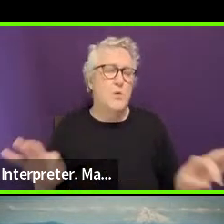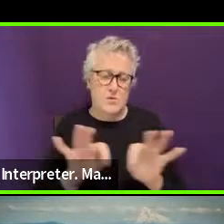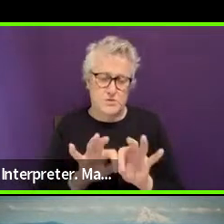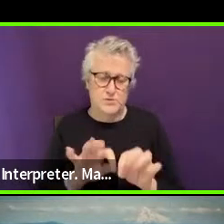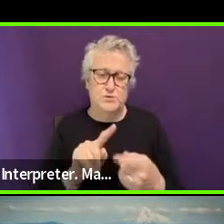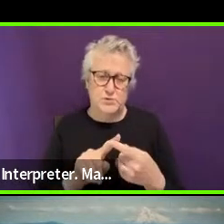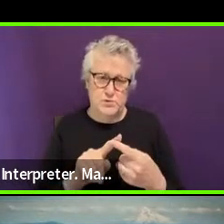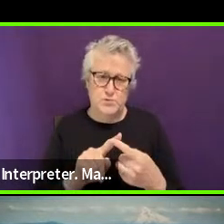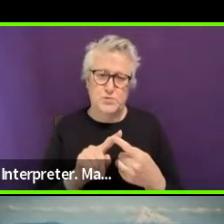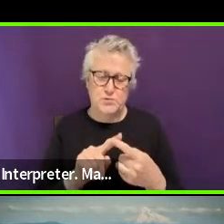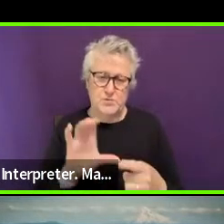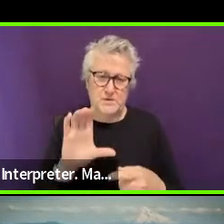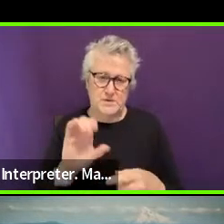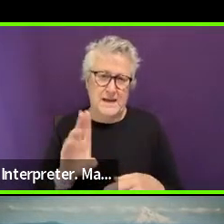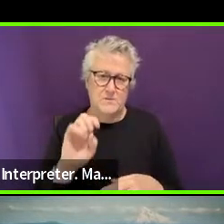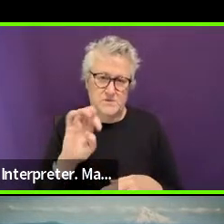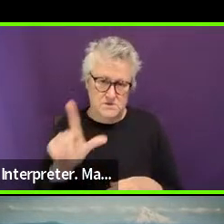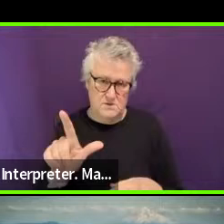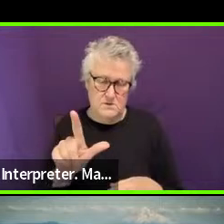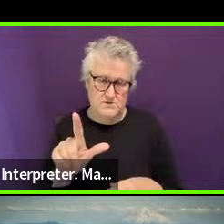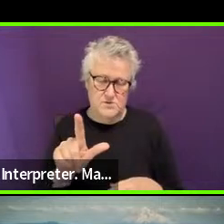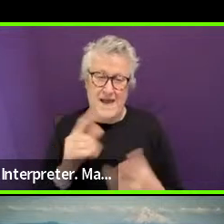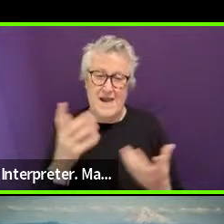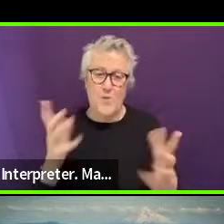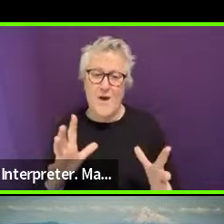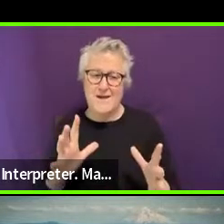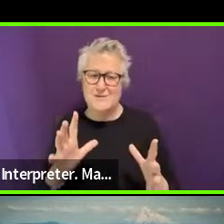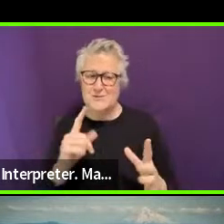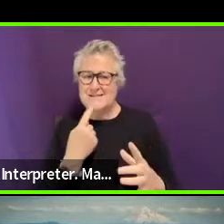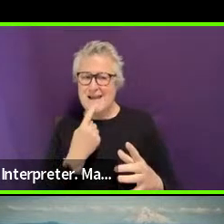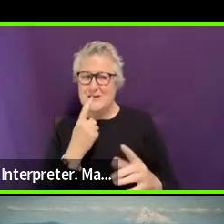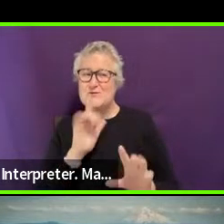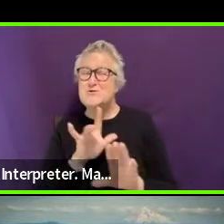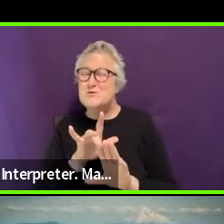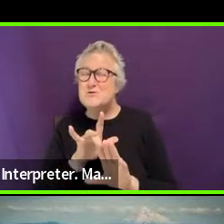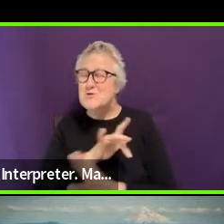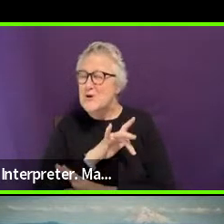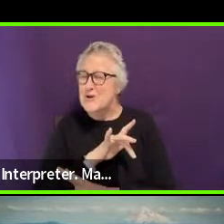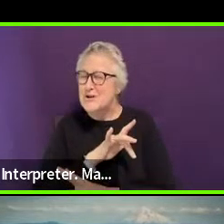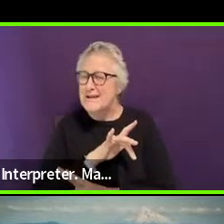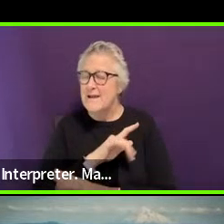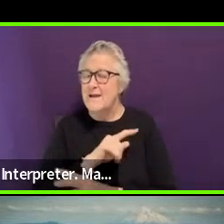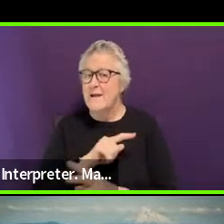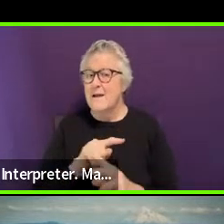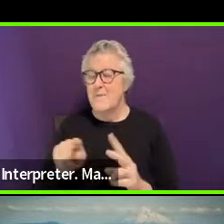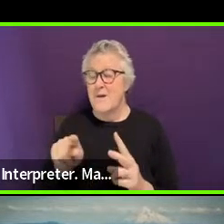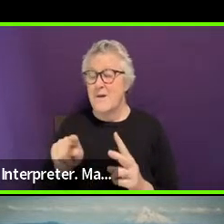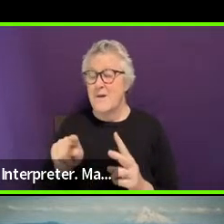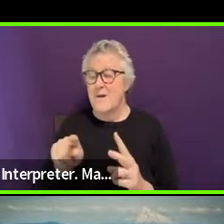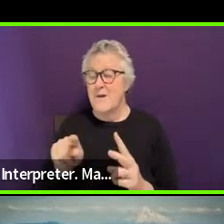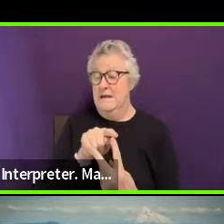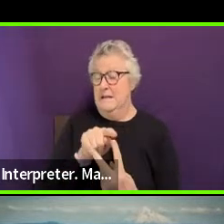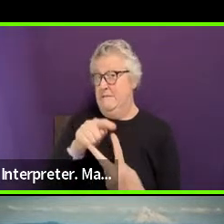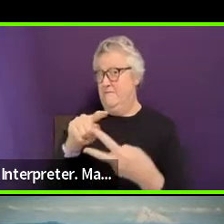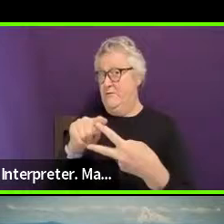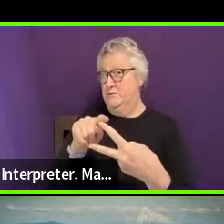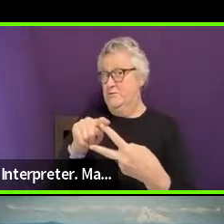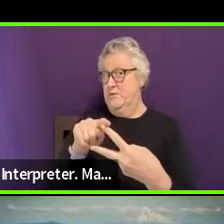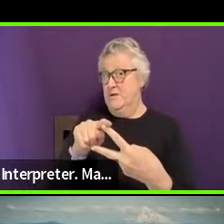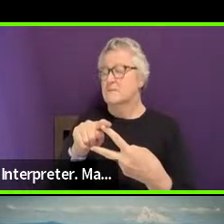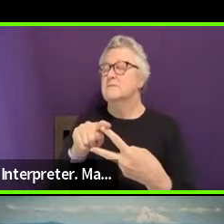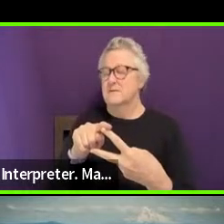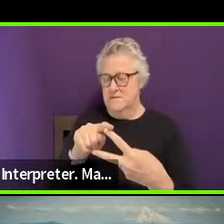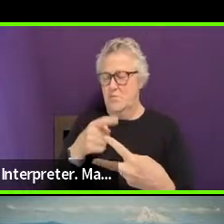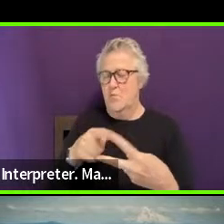in too early, but scenario A seems closest to what the Metro Council has been asking for in terms of outcomes.